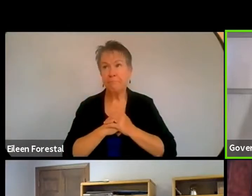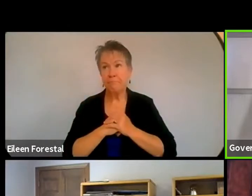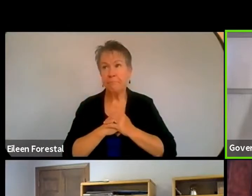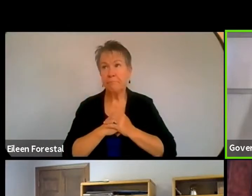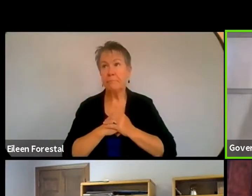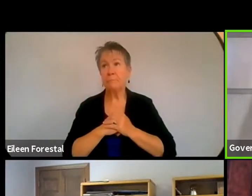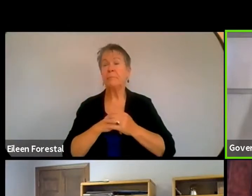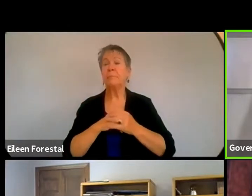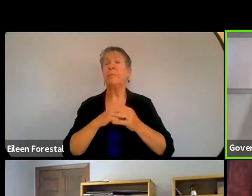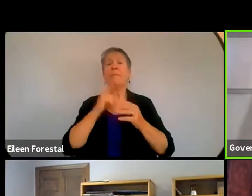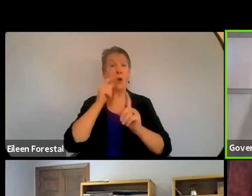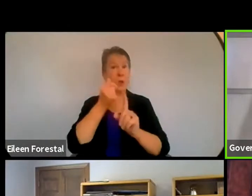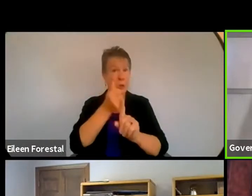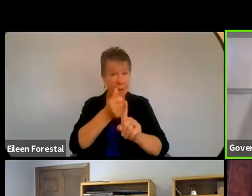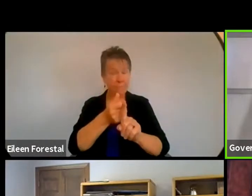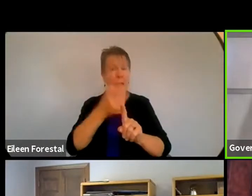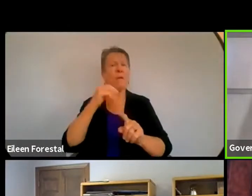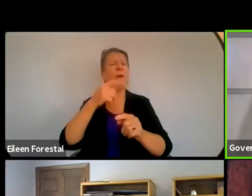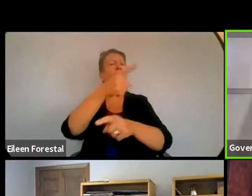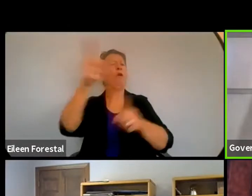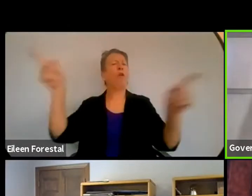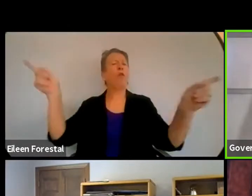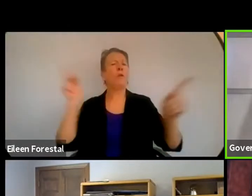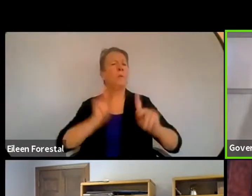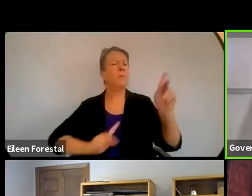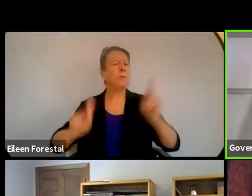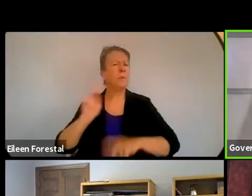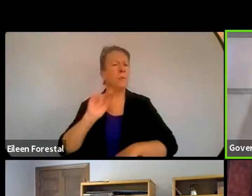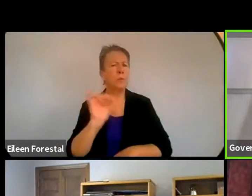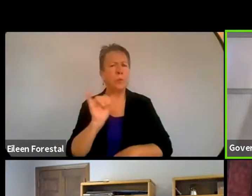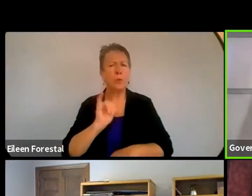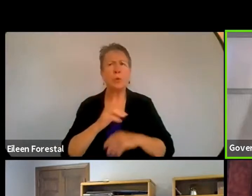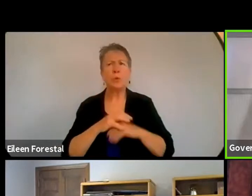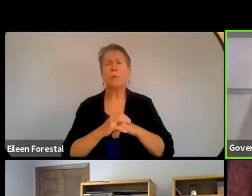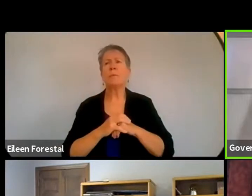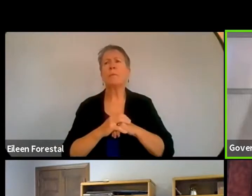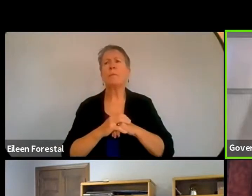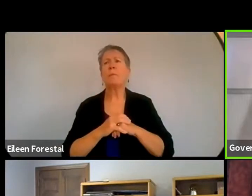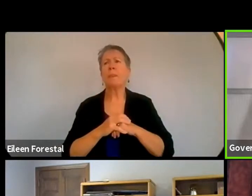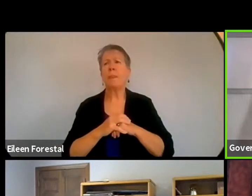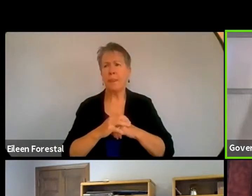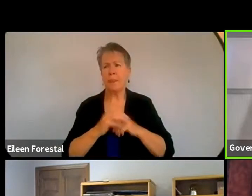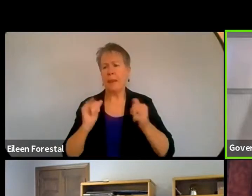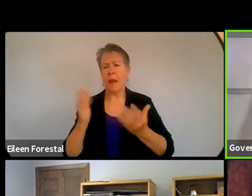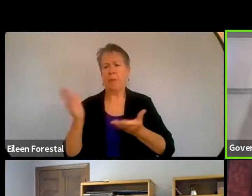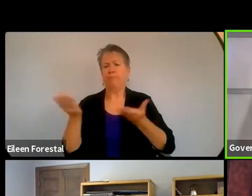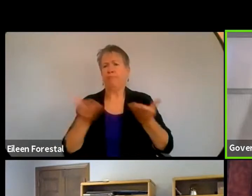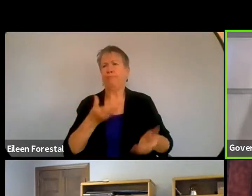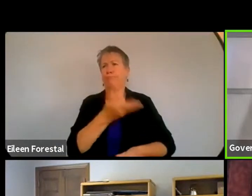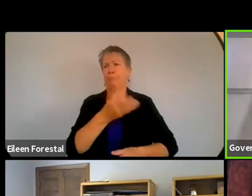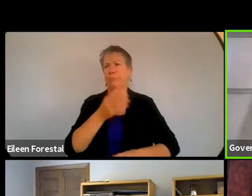that, please help me welcome, virtually, the woman who needs no introduction, the Commissioner of the Department of